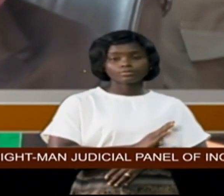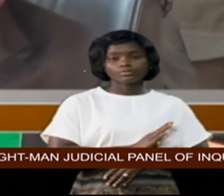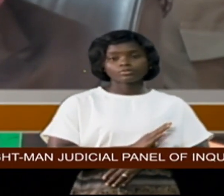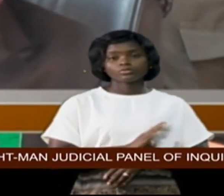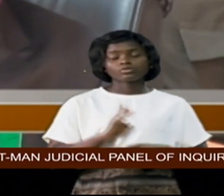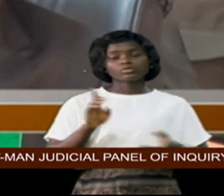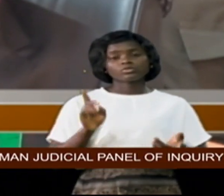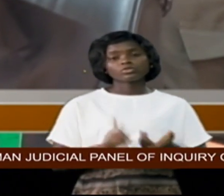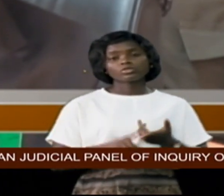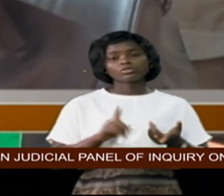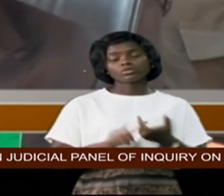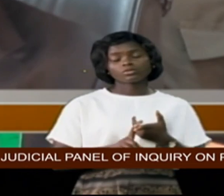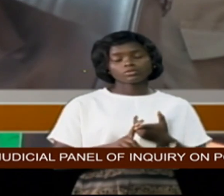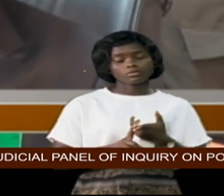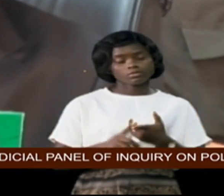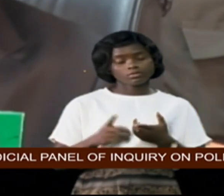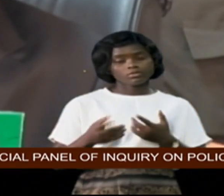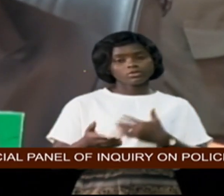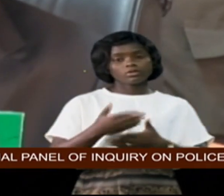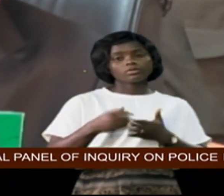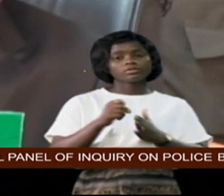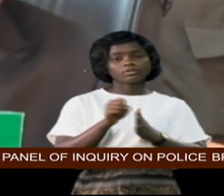so the fourth estate of the realm.